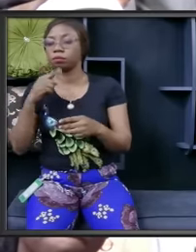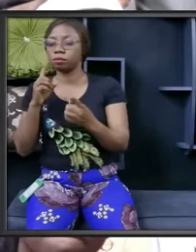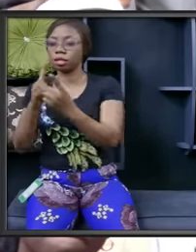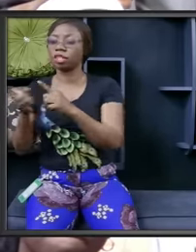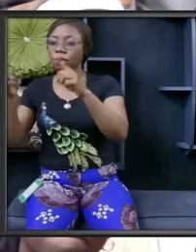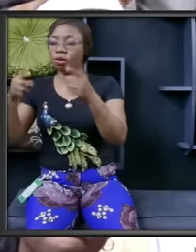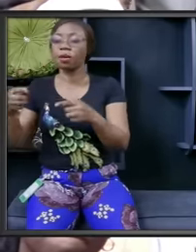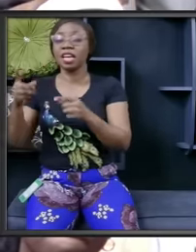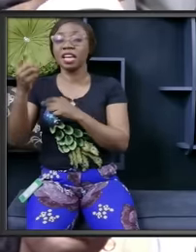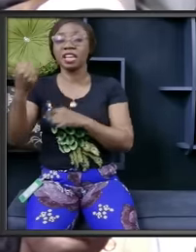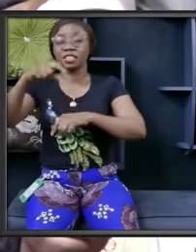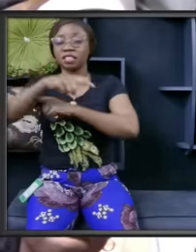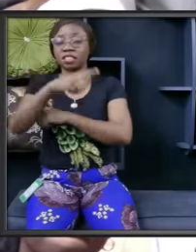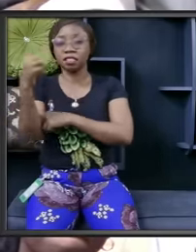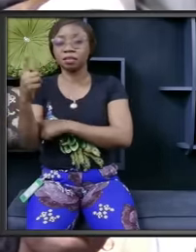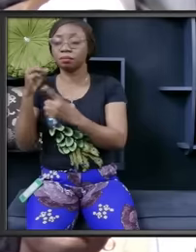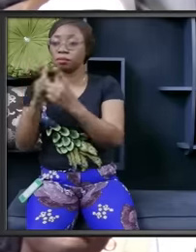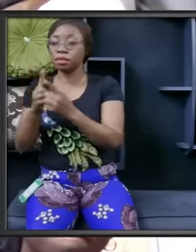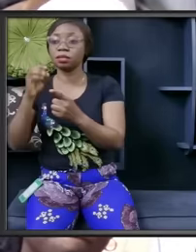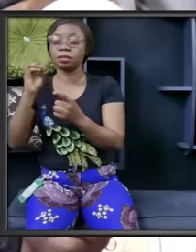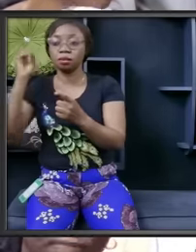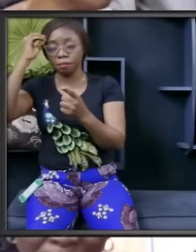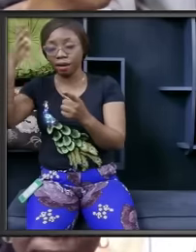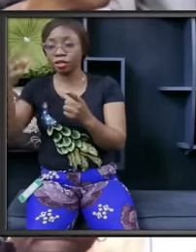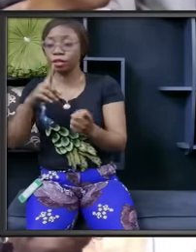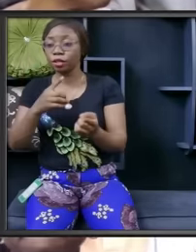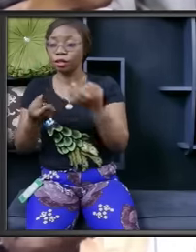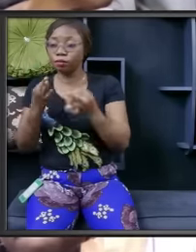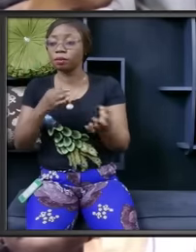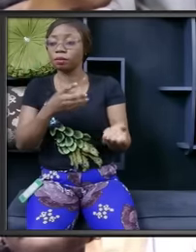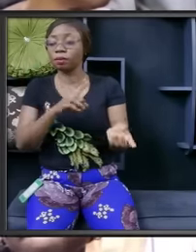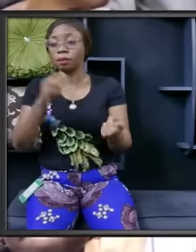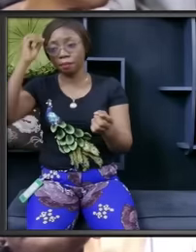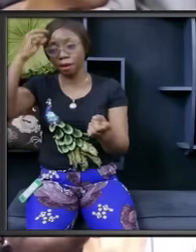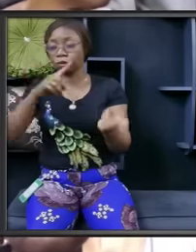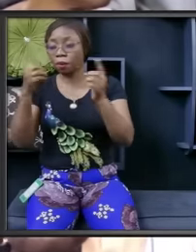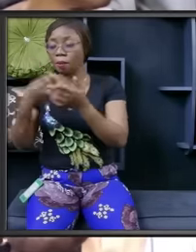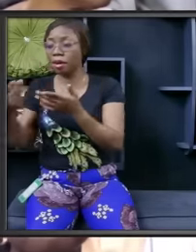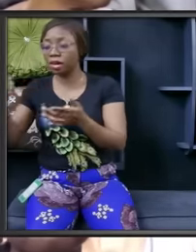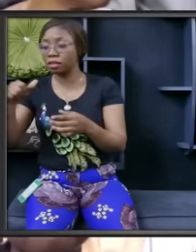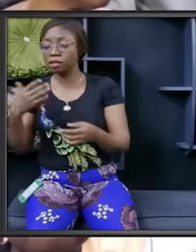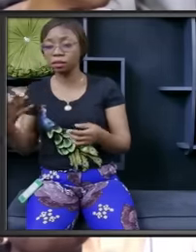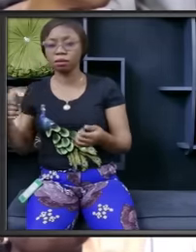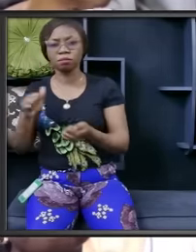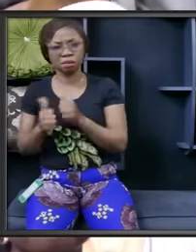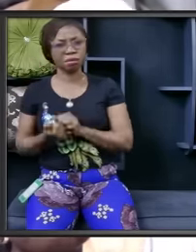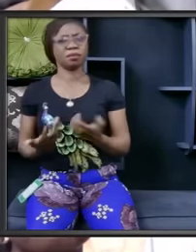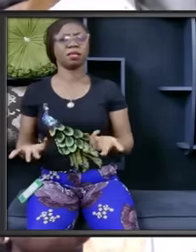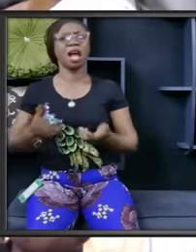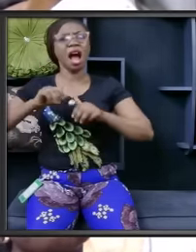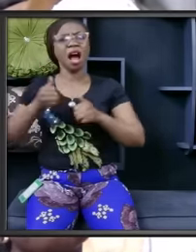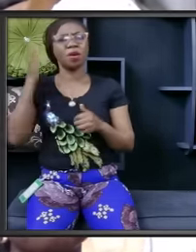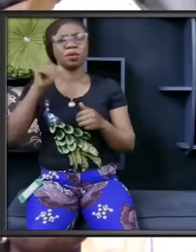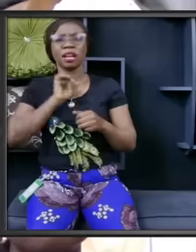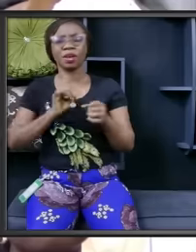any man, even if the man come buy anything now, wahala. So I say, how I go control men? Made like babies, the babies,